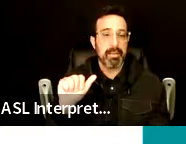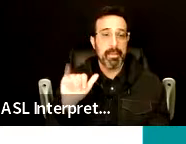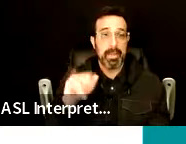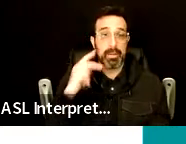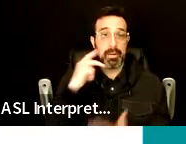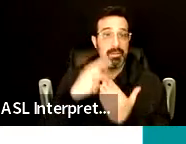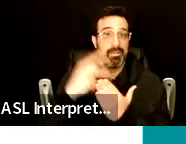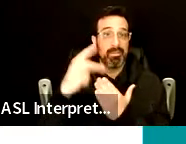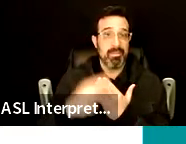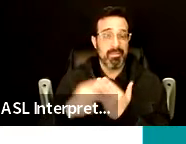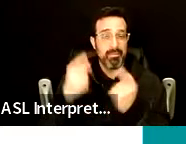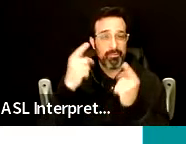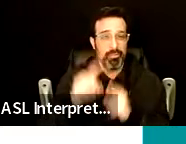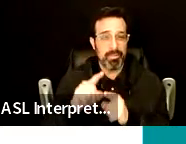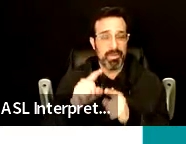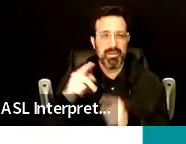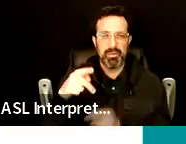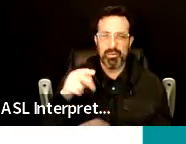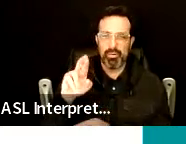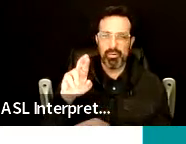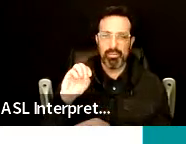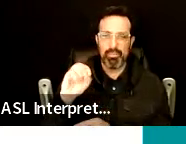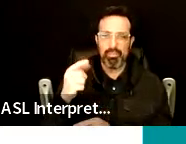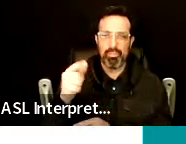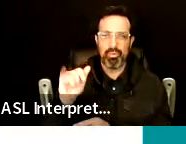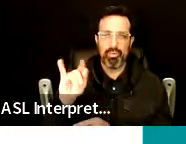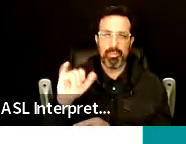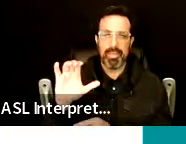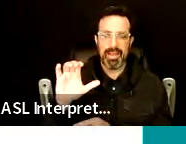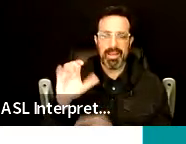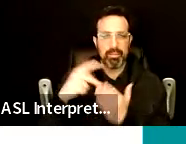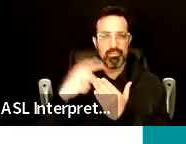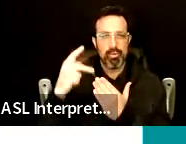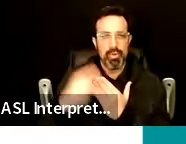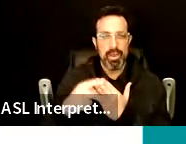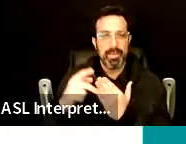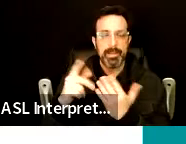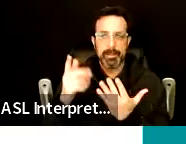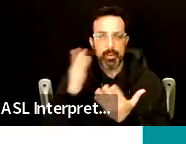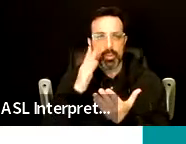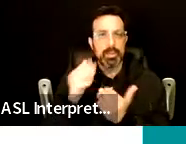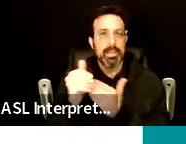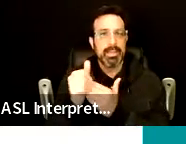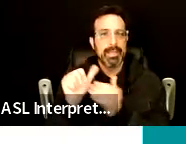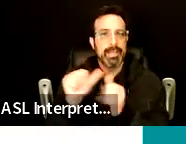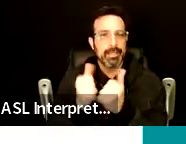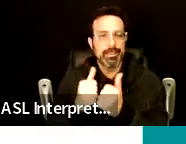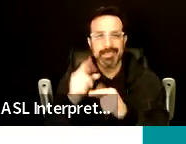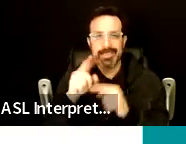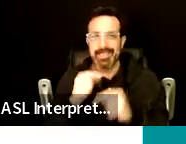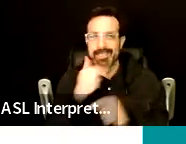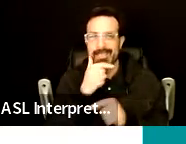programmatic agreement is a type of Section 106 agreement document that is used when a lead agency cannot fully determine how a